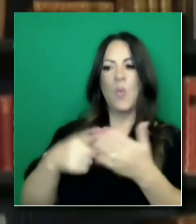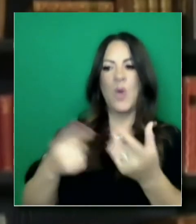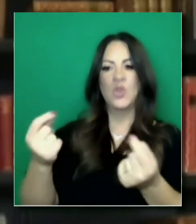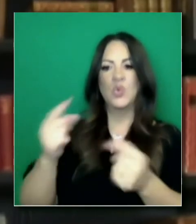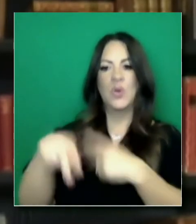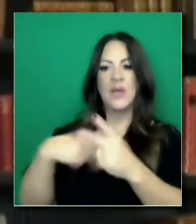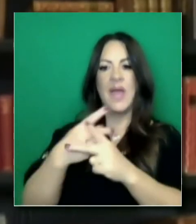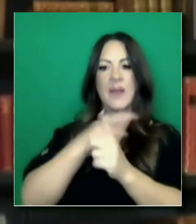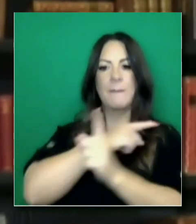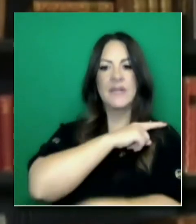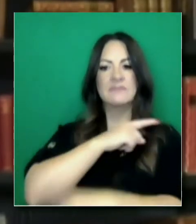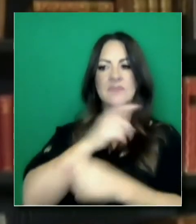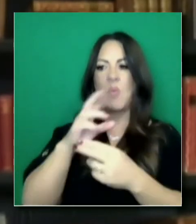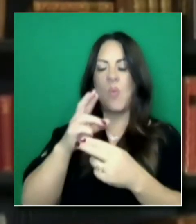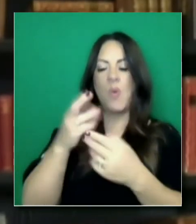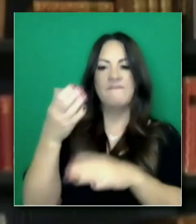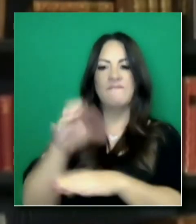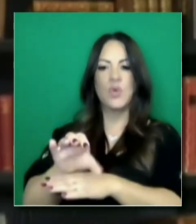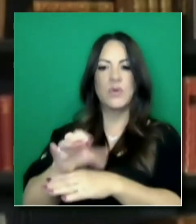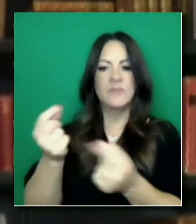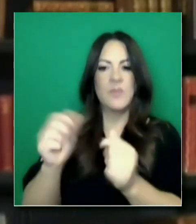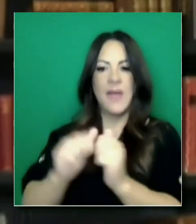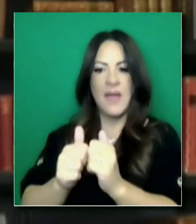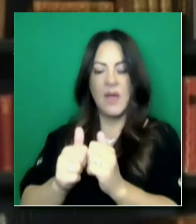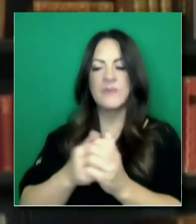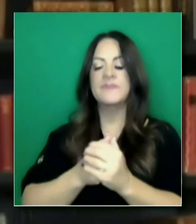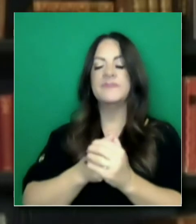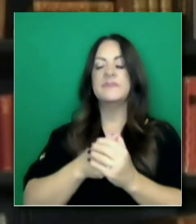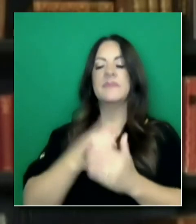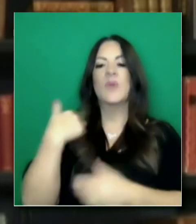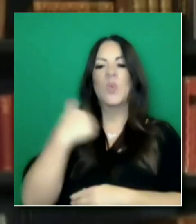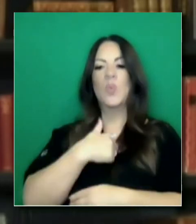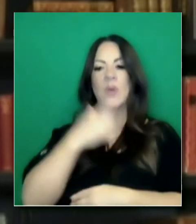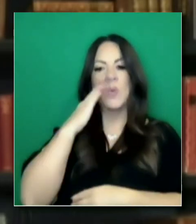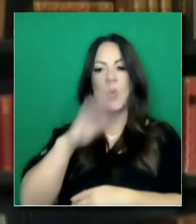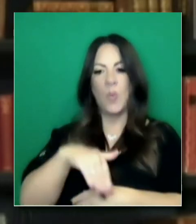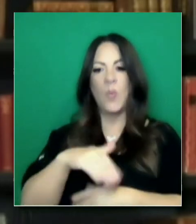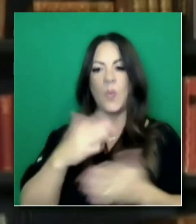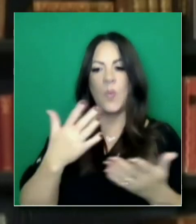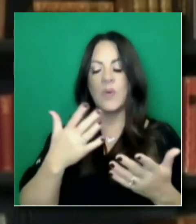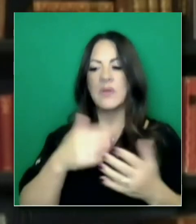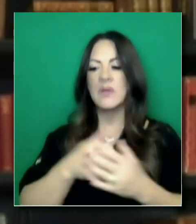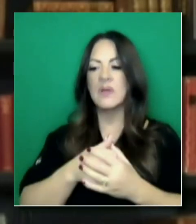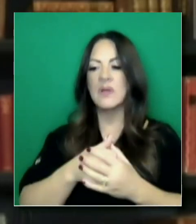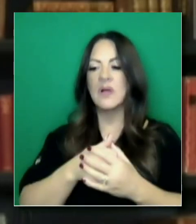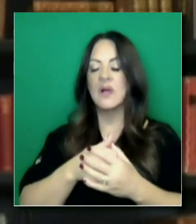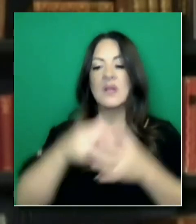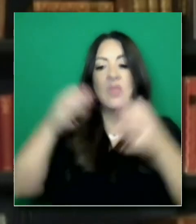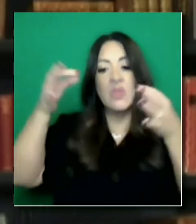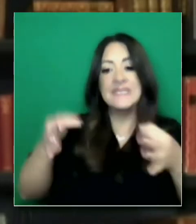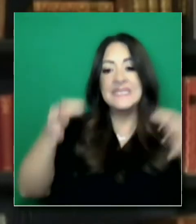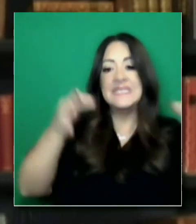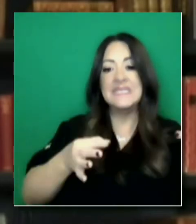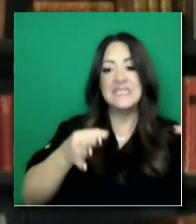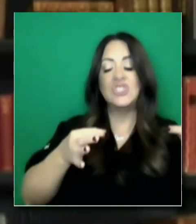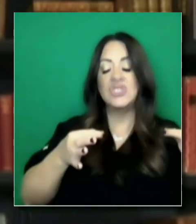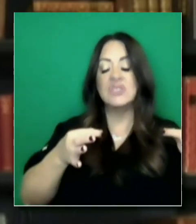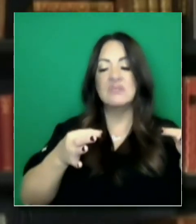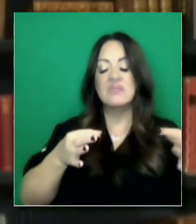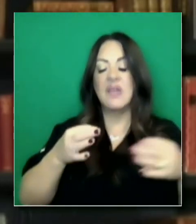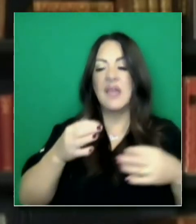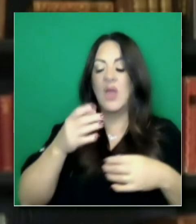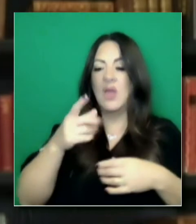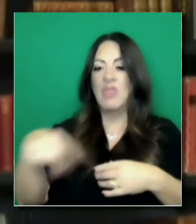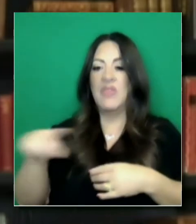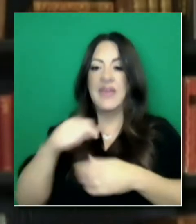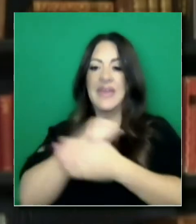well-established protocol, if that's indeed the case, that the distribution of these discretionary COVID dollars will be distributed